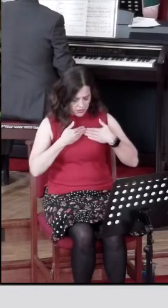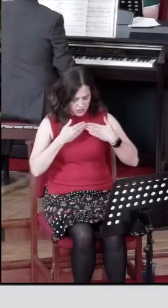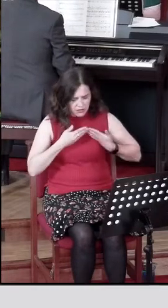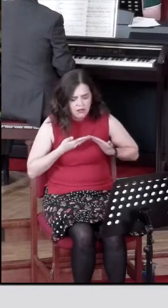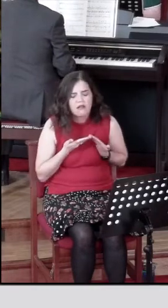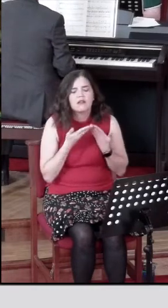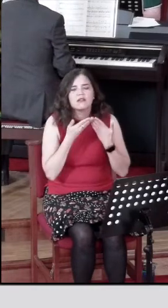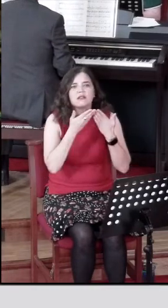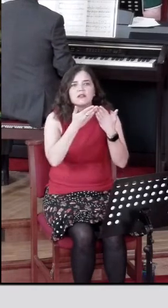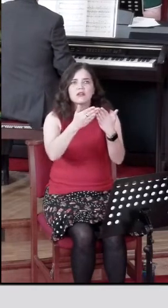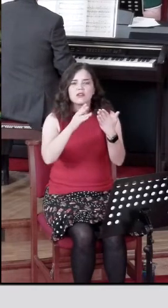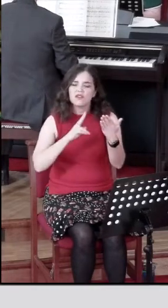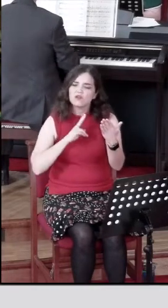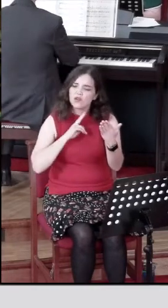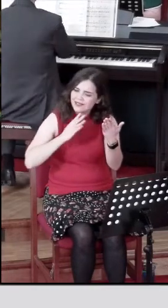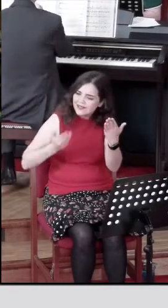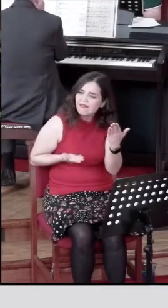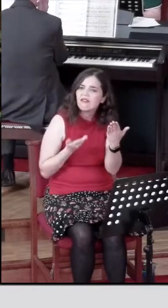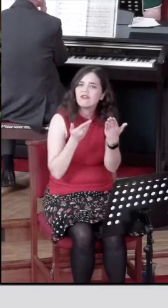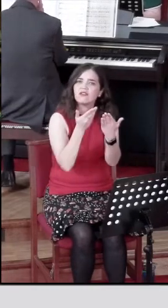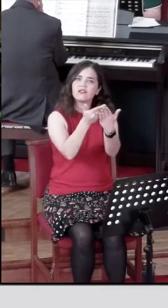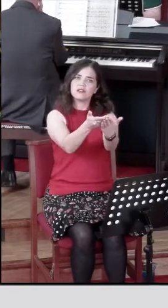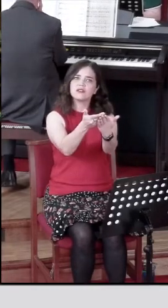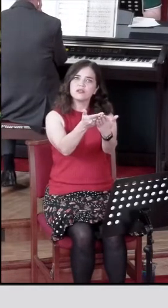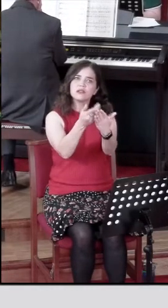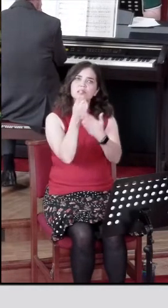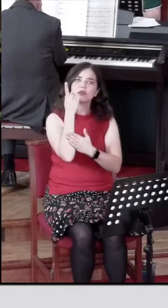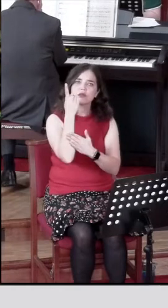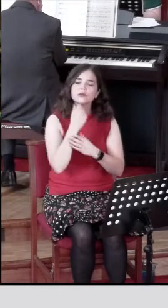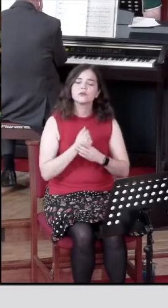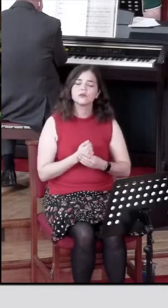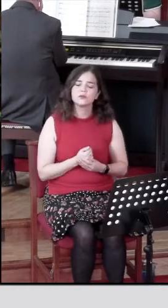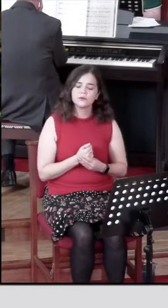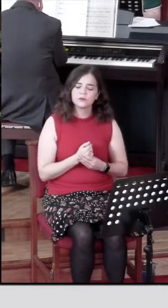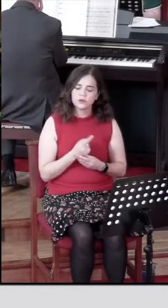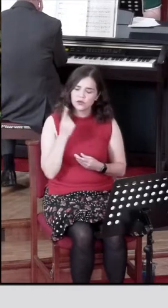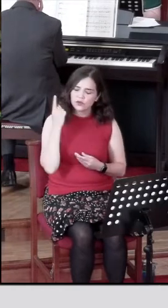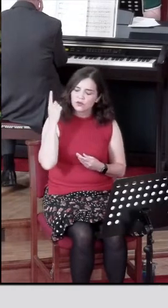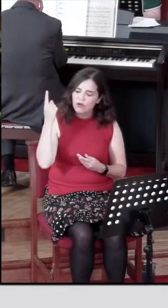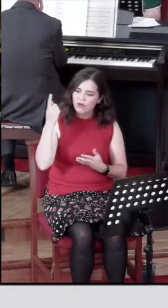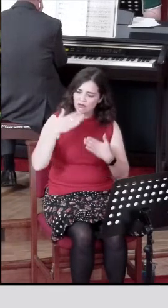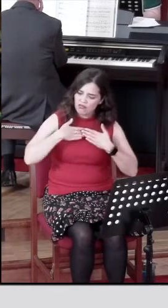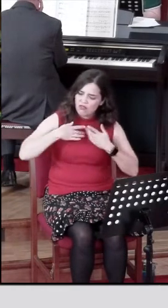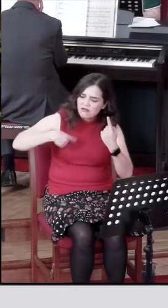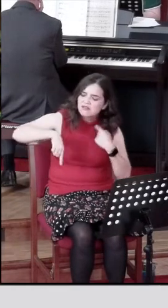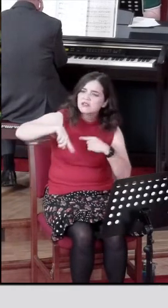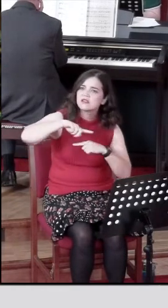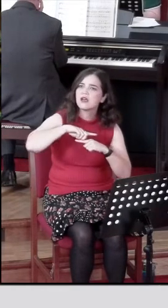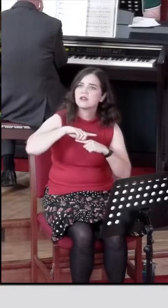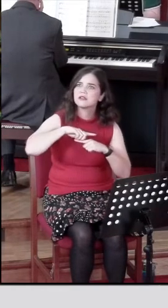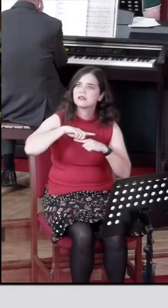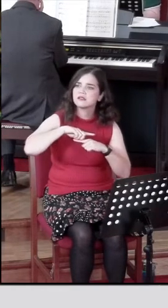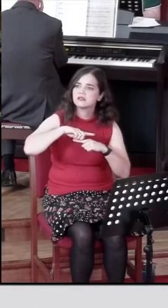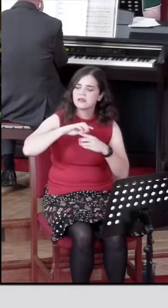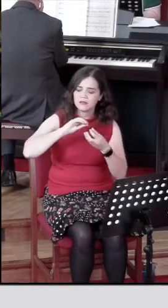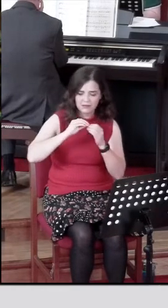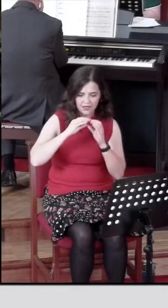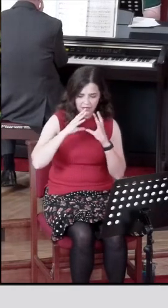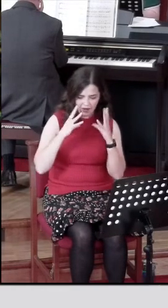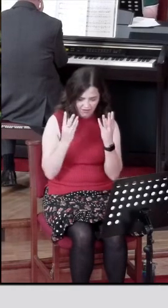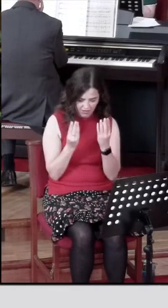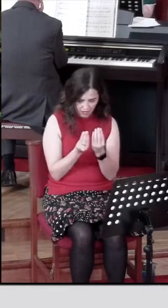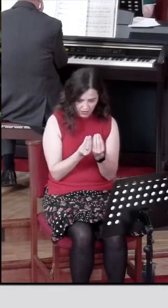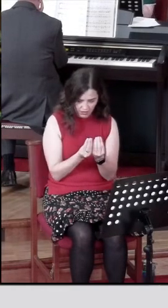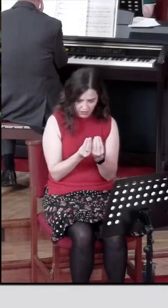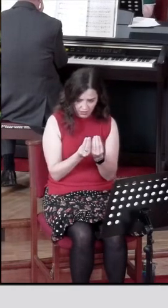hearts and our voices to you. For you're the God who loves us, the God who has made all things, and the